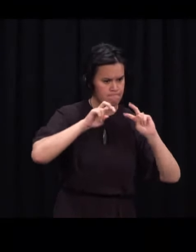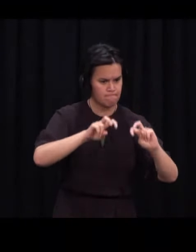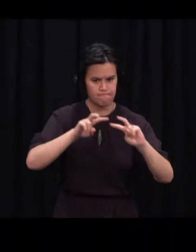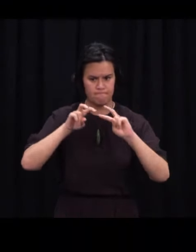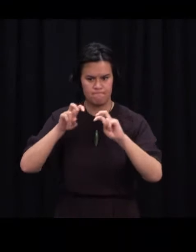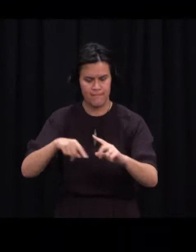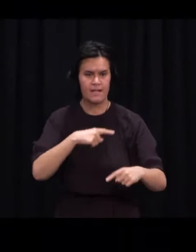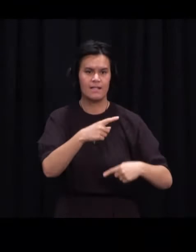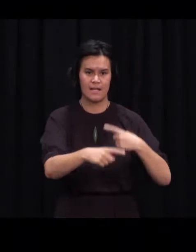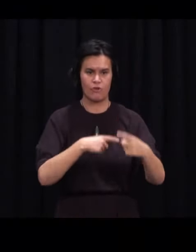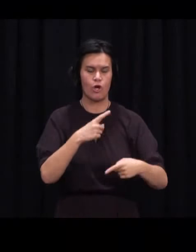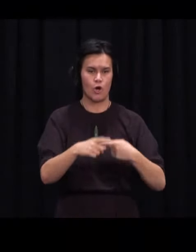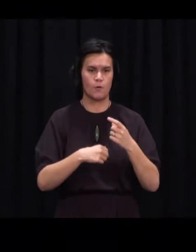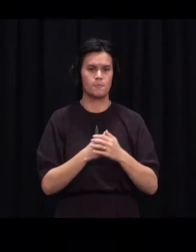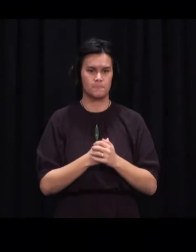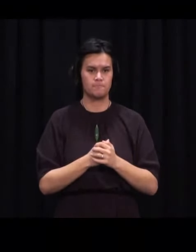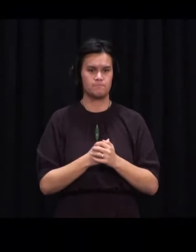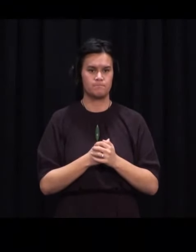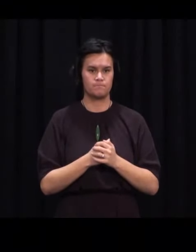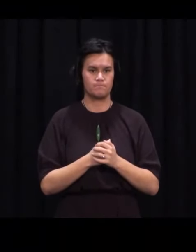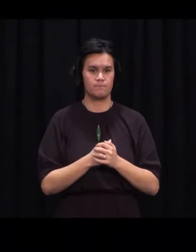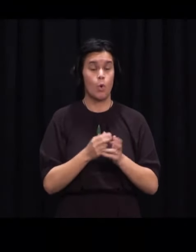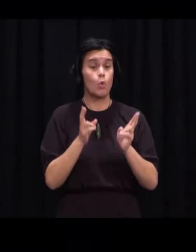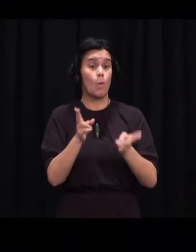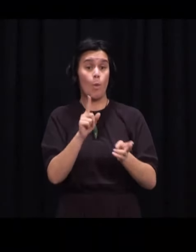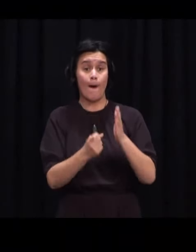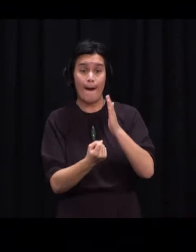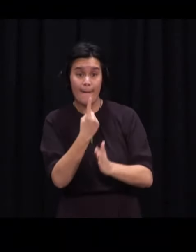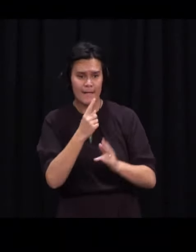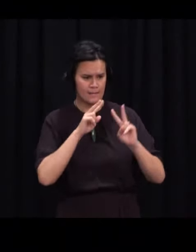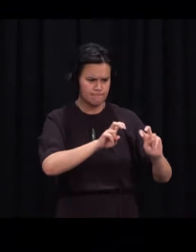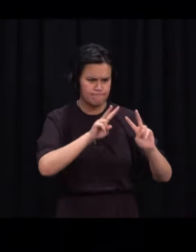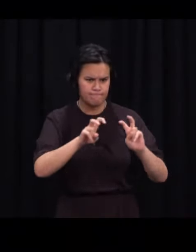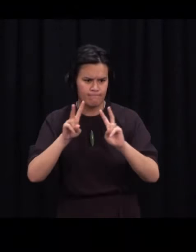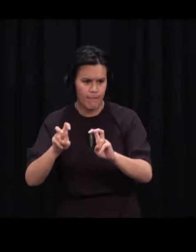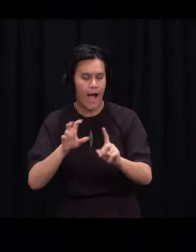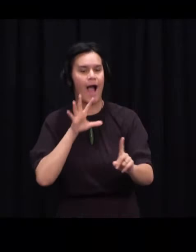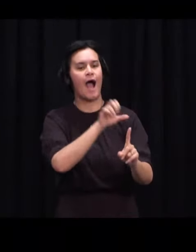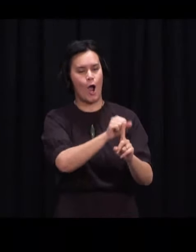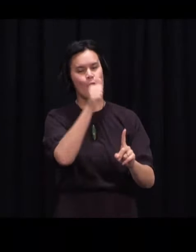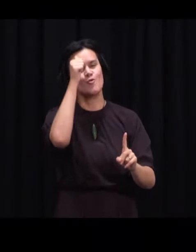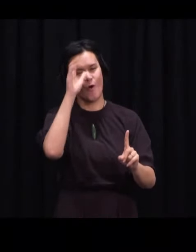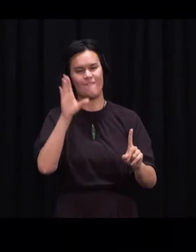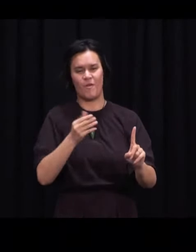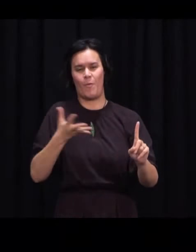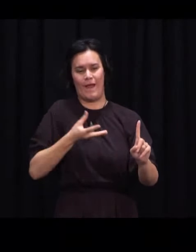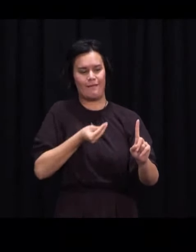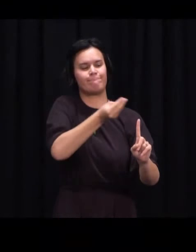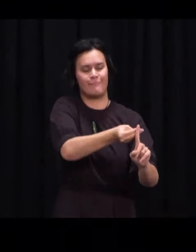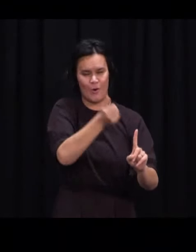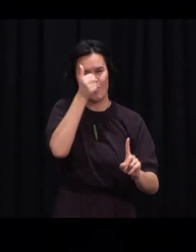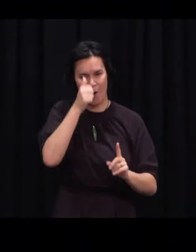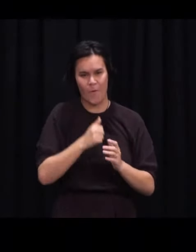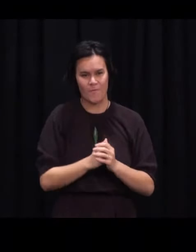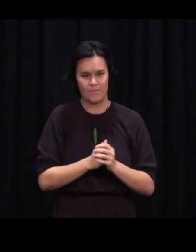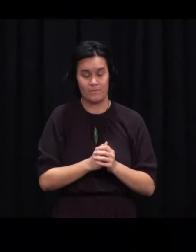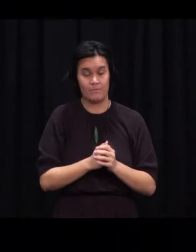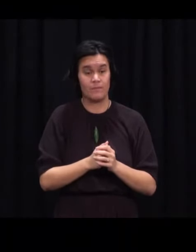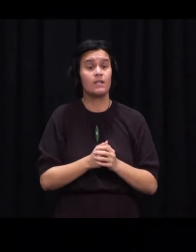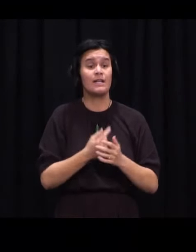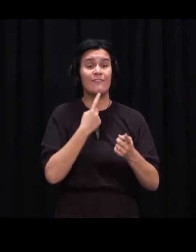in the past, we do often link these cases in time. A few more details on the Whakatiwai